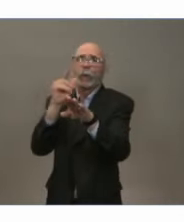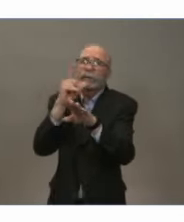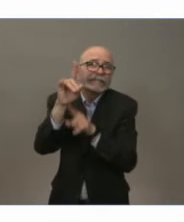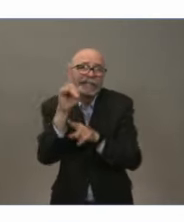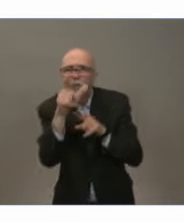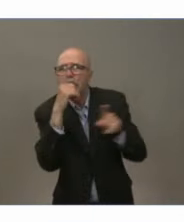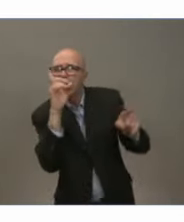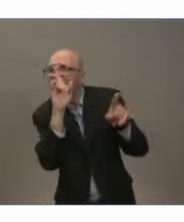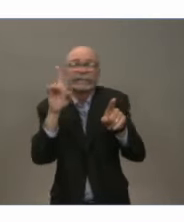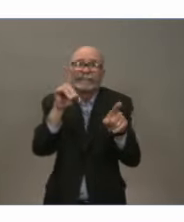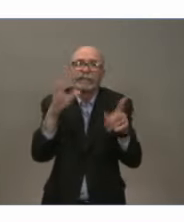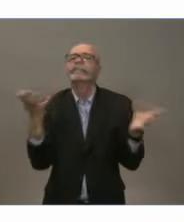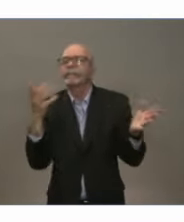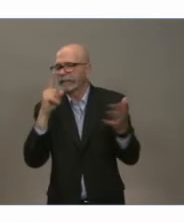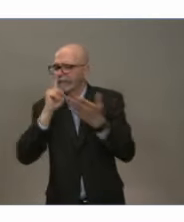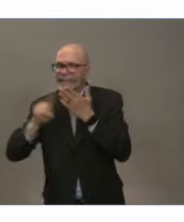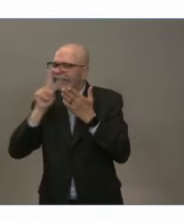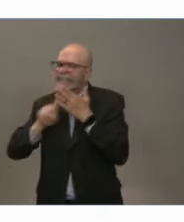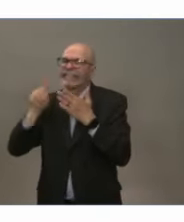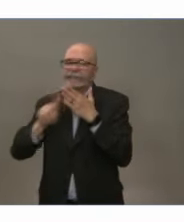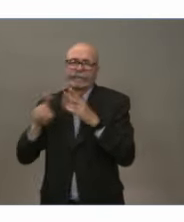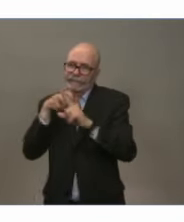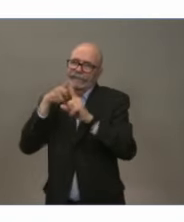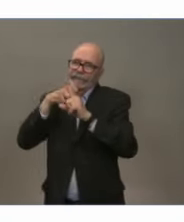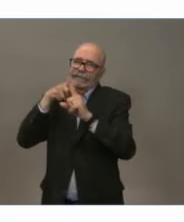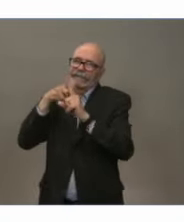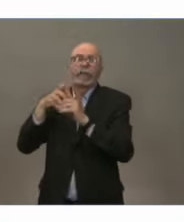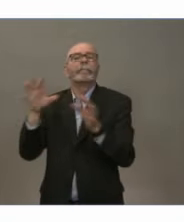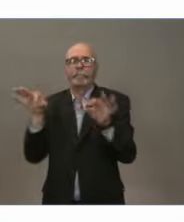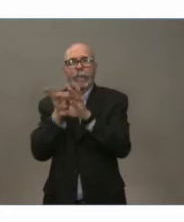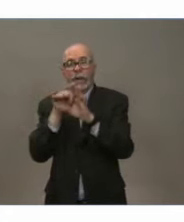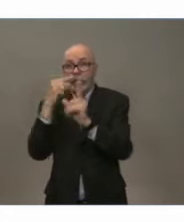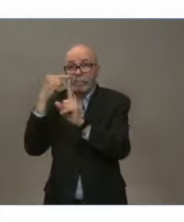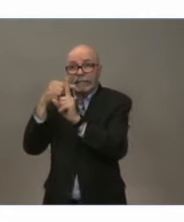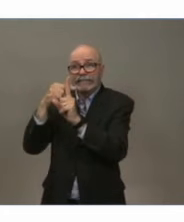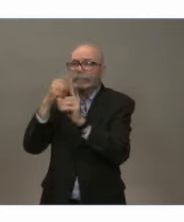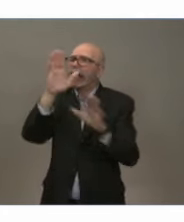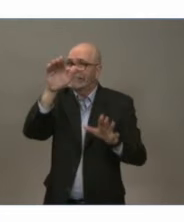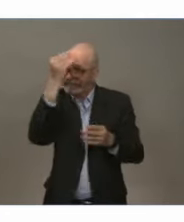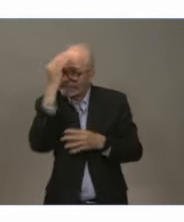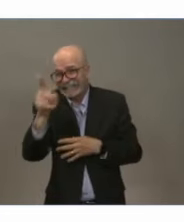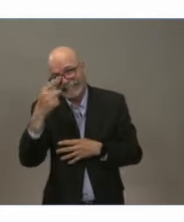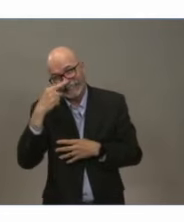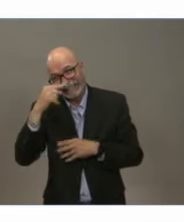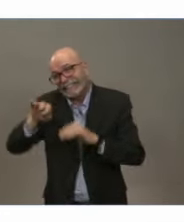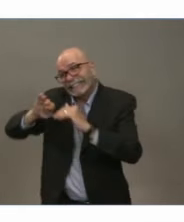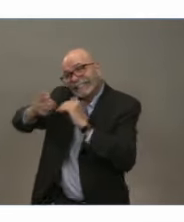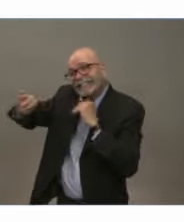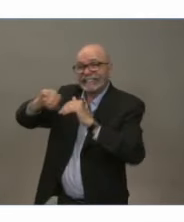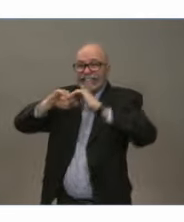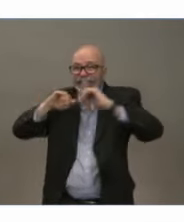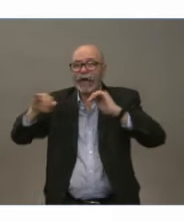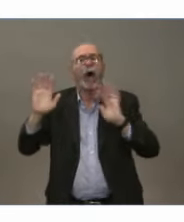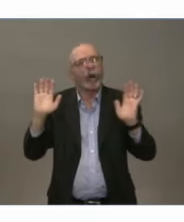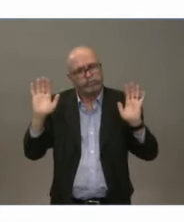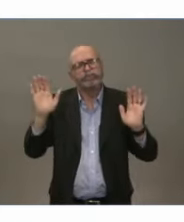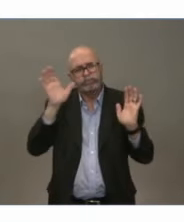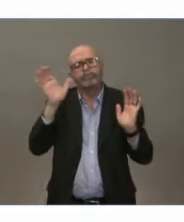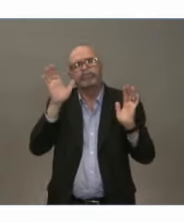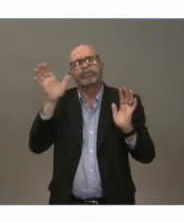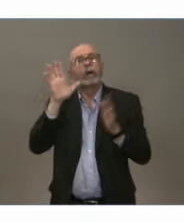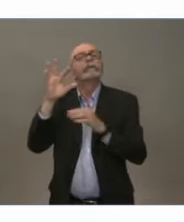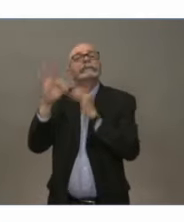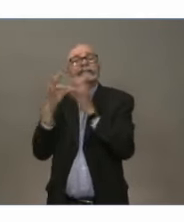we follow up those cases, we isolate the cases, we identify and test and quarantine all their close contacts, and